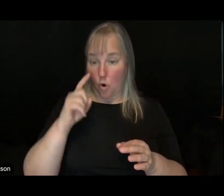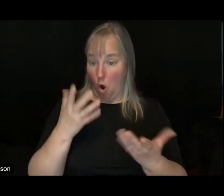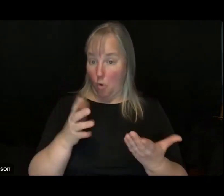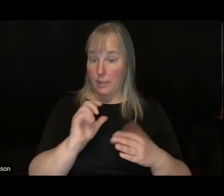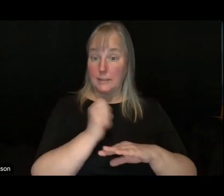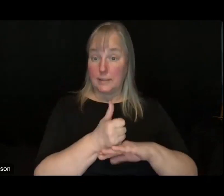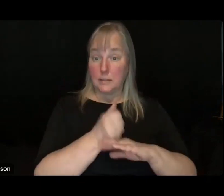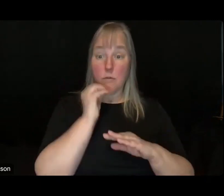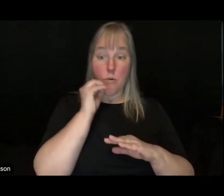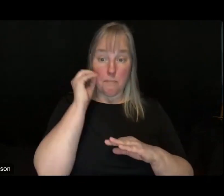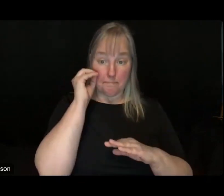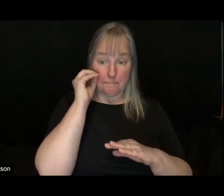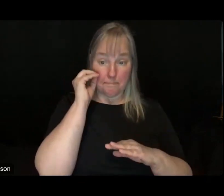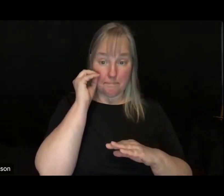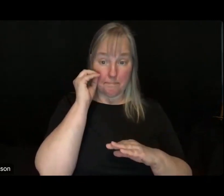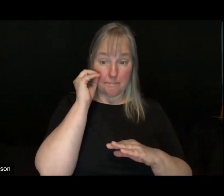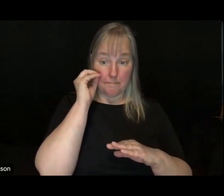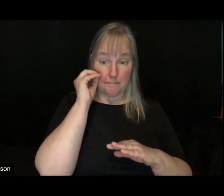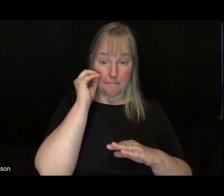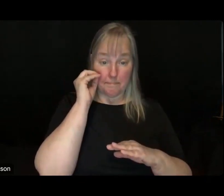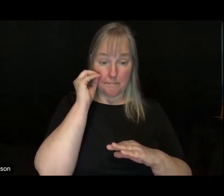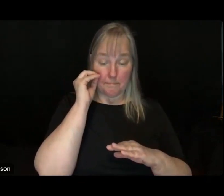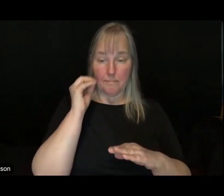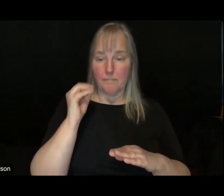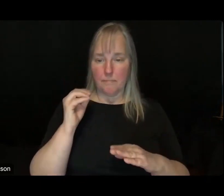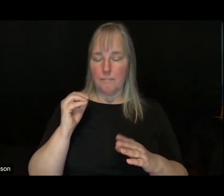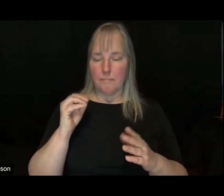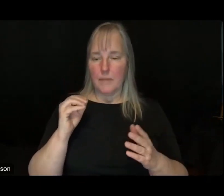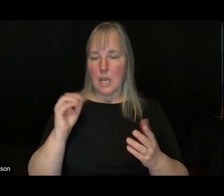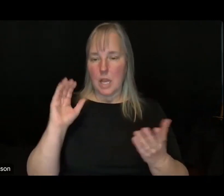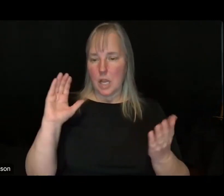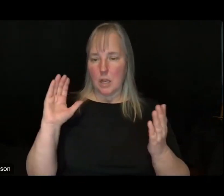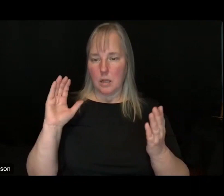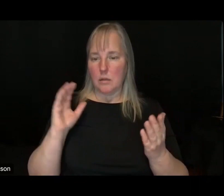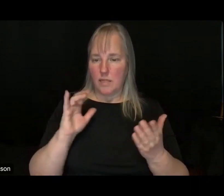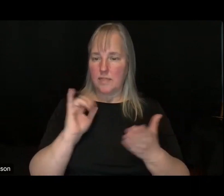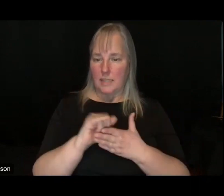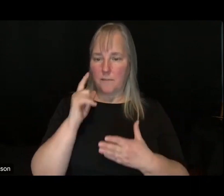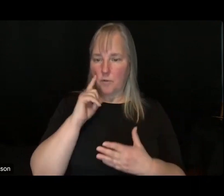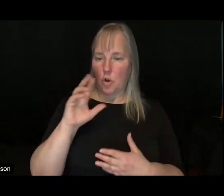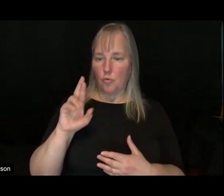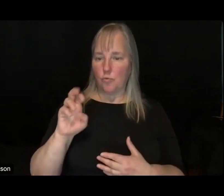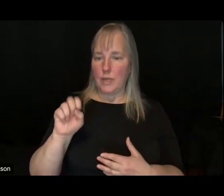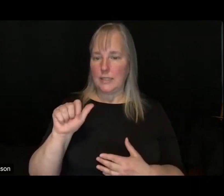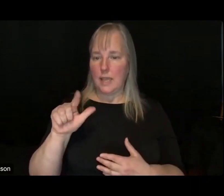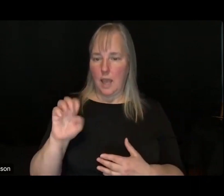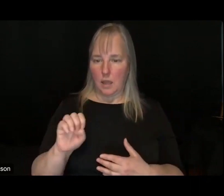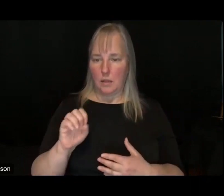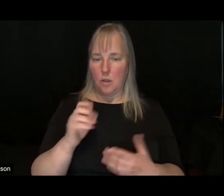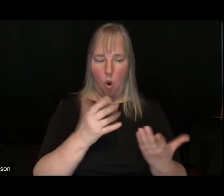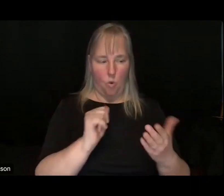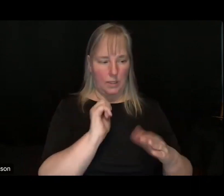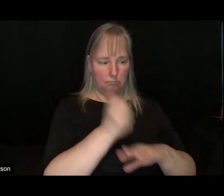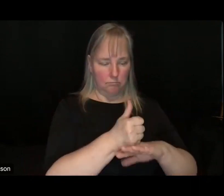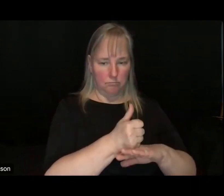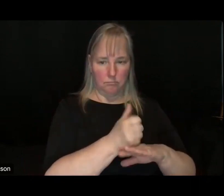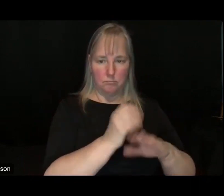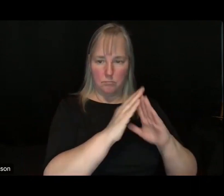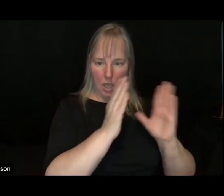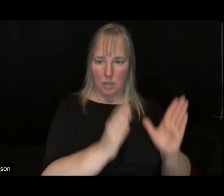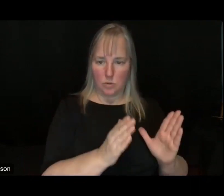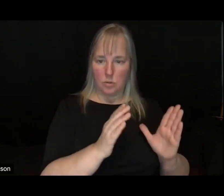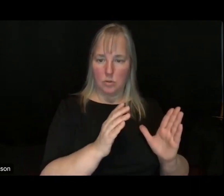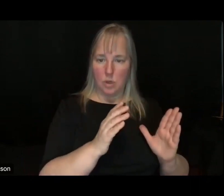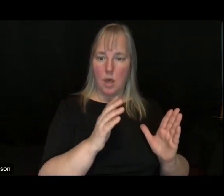existing home versus resale, that's different, right? For existing home there, so far you live there, it's owner